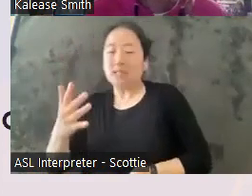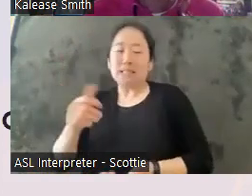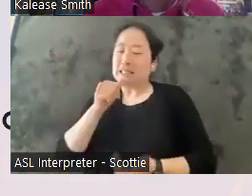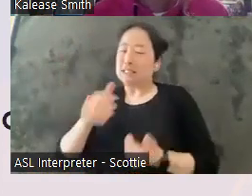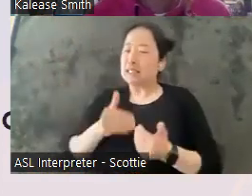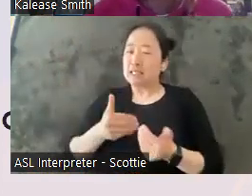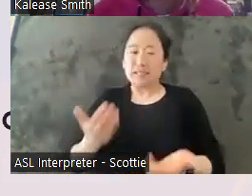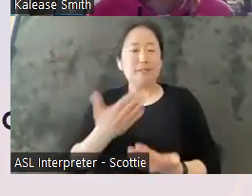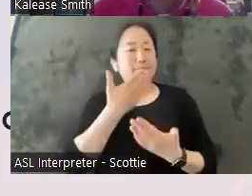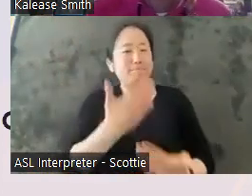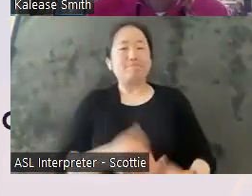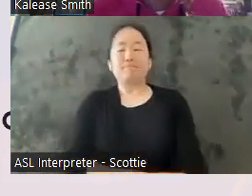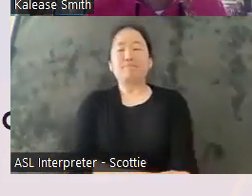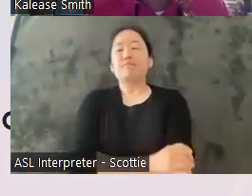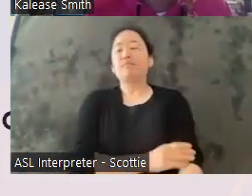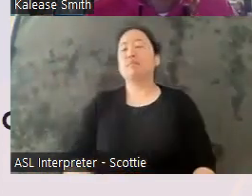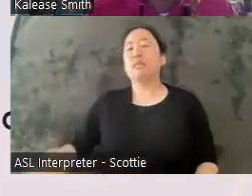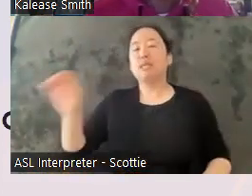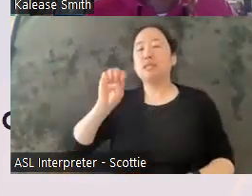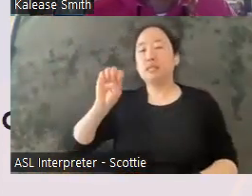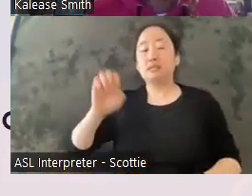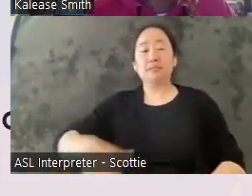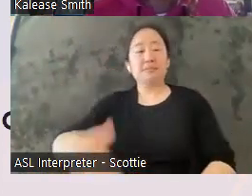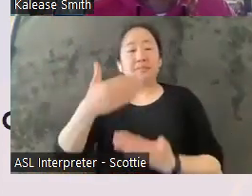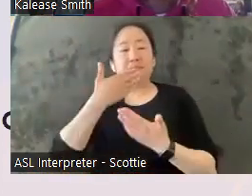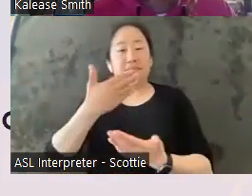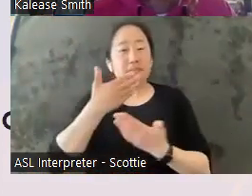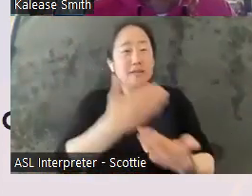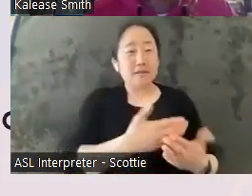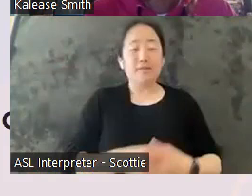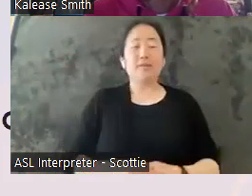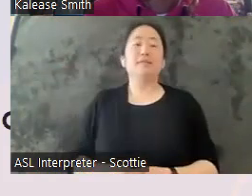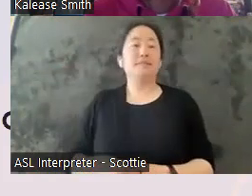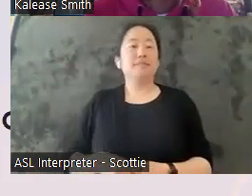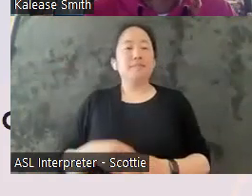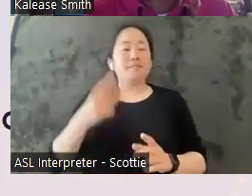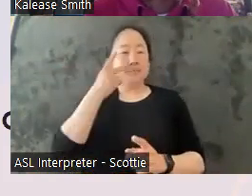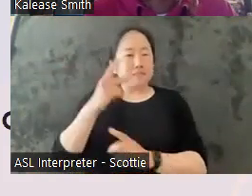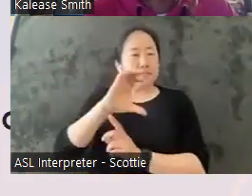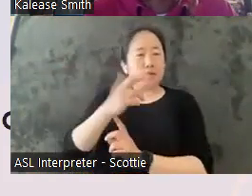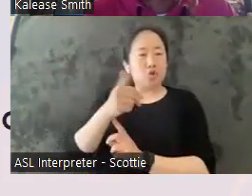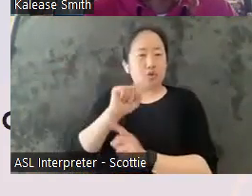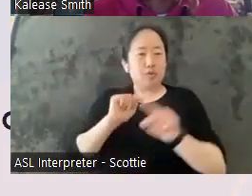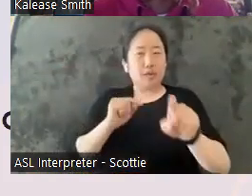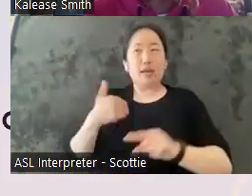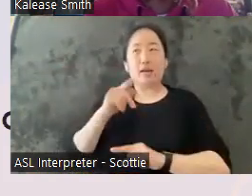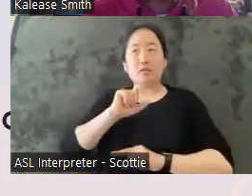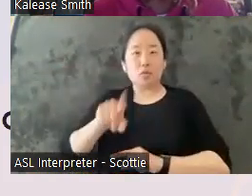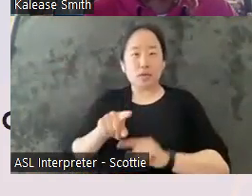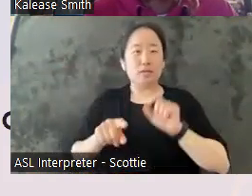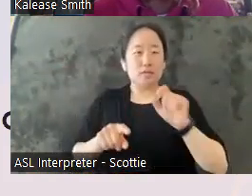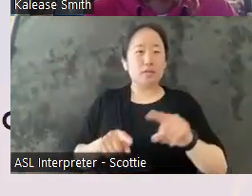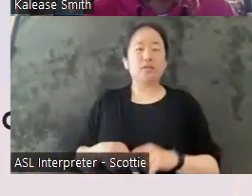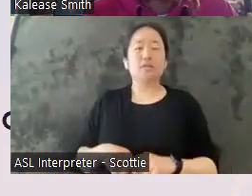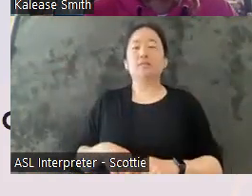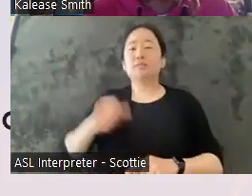Thank you both for the answers, and we have some questions in the chat as well. I'm going to wait till the end of the